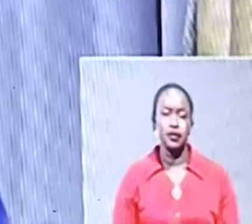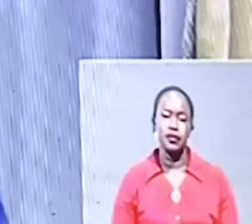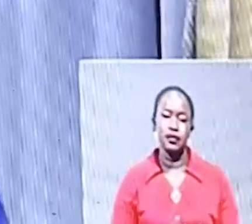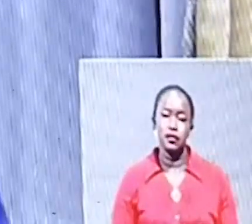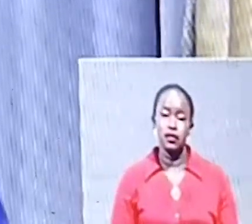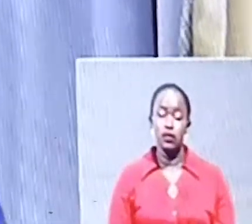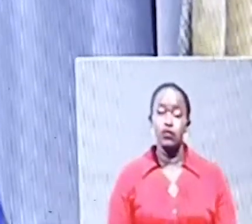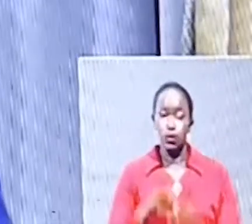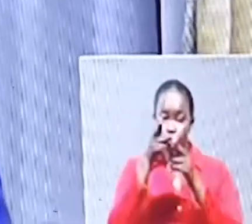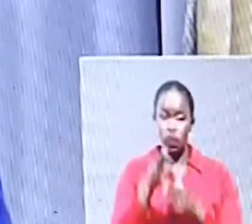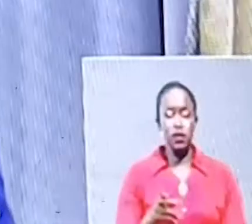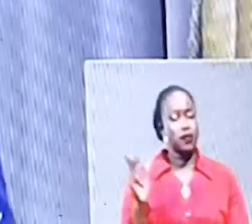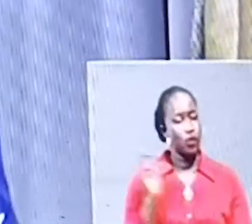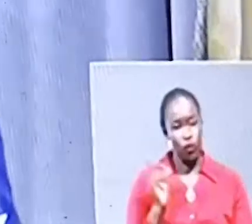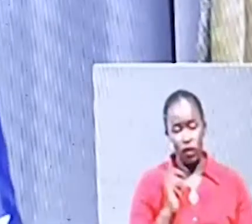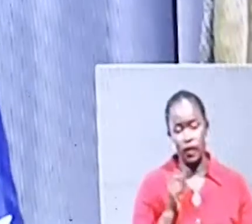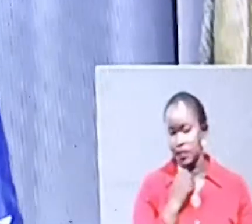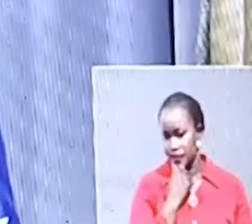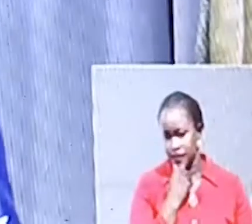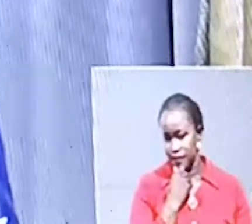Honorable colleagues, I urge restraint, okay?